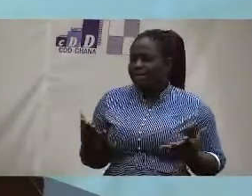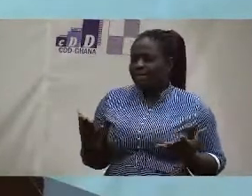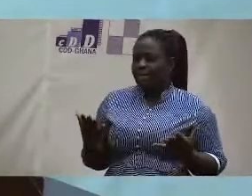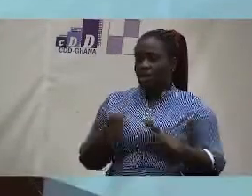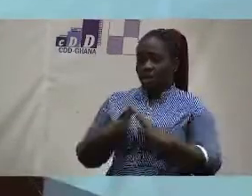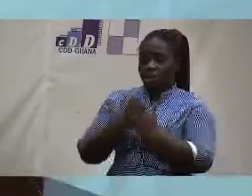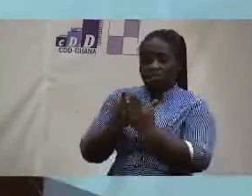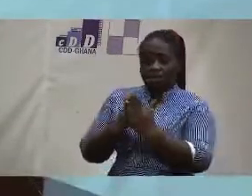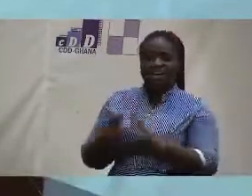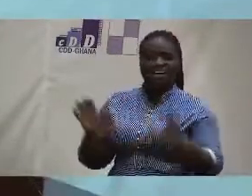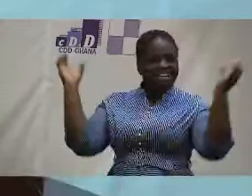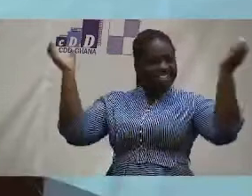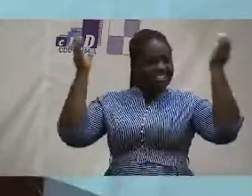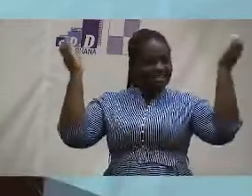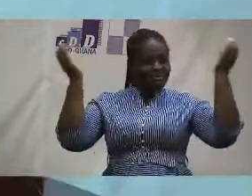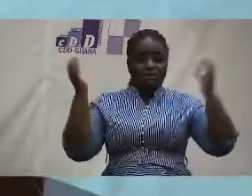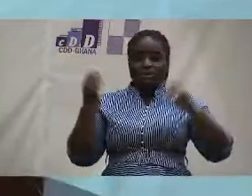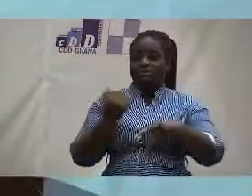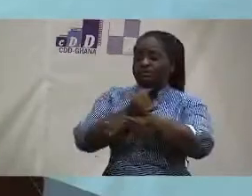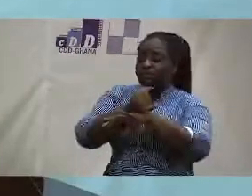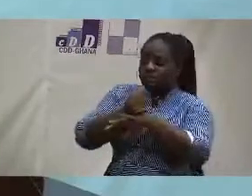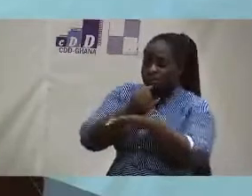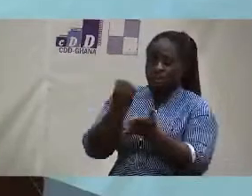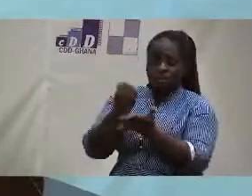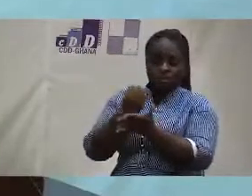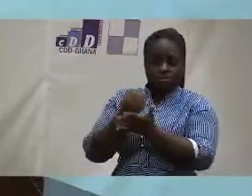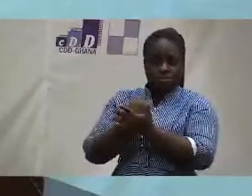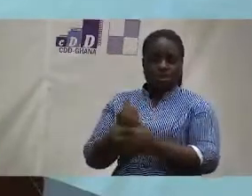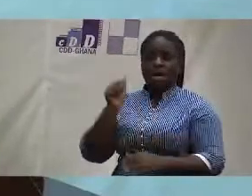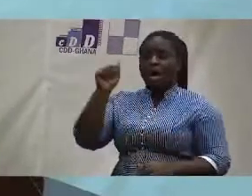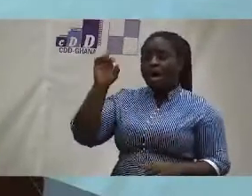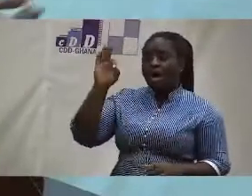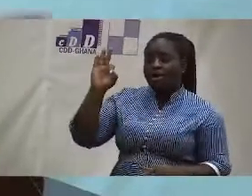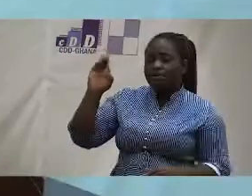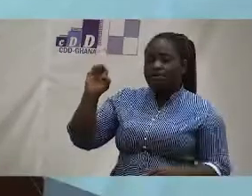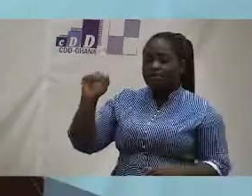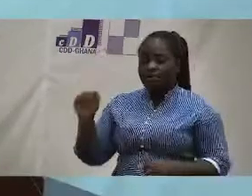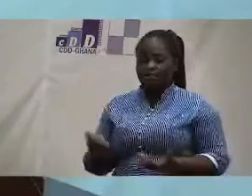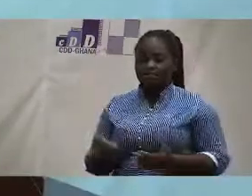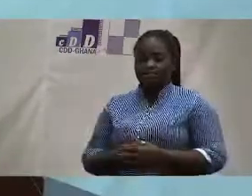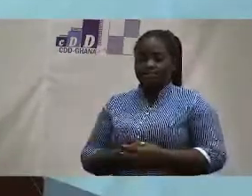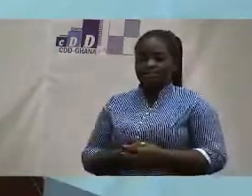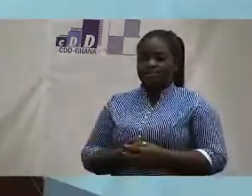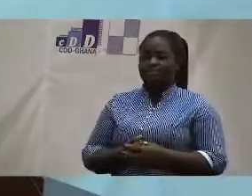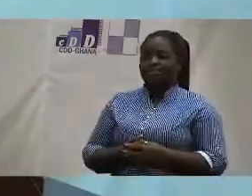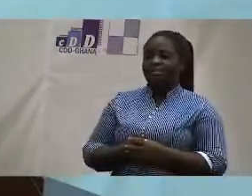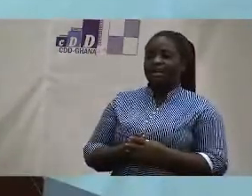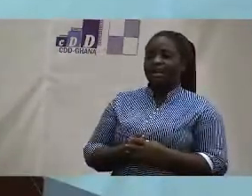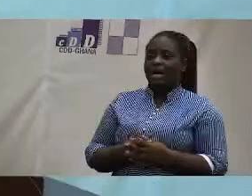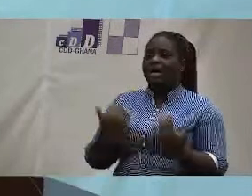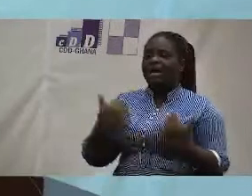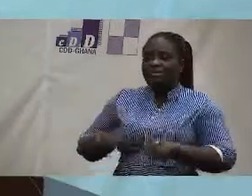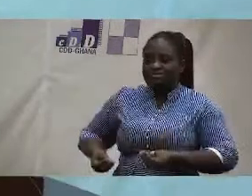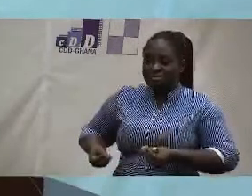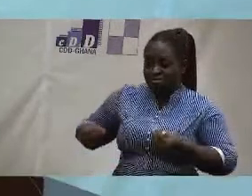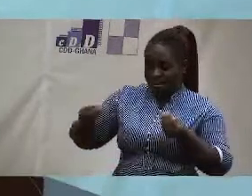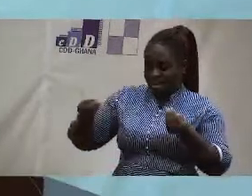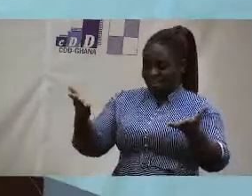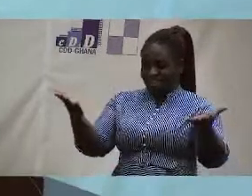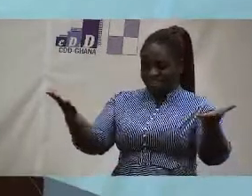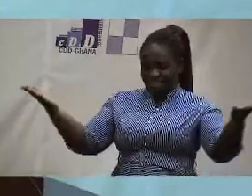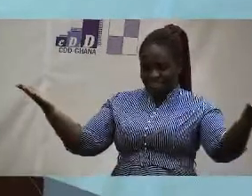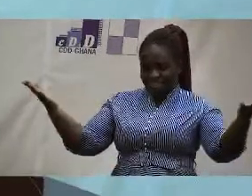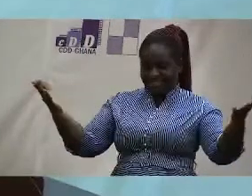actually celebrate, from the Institute for Economic Affairs, the Ghana Center for Democracy and Development, who have provided this